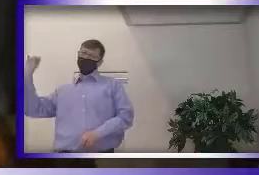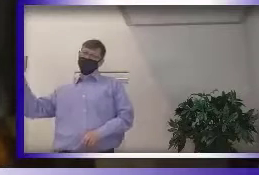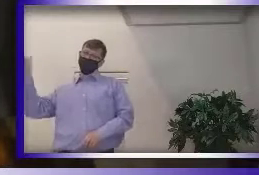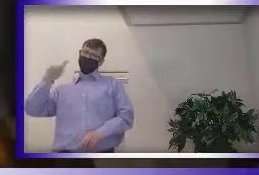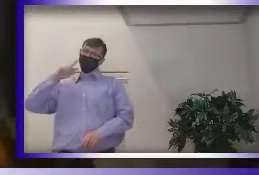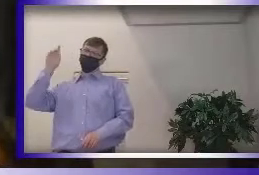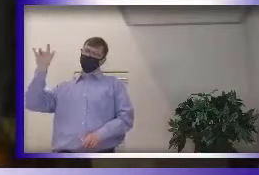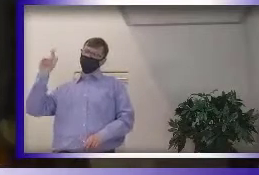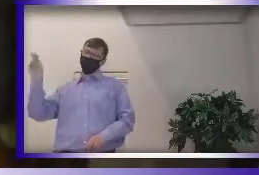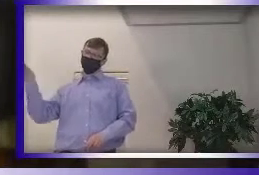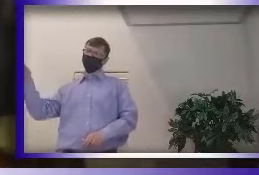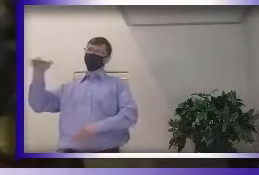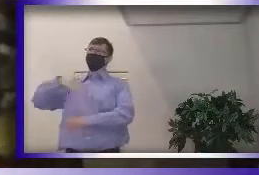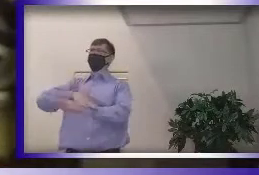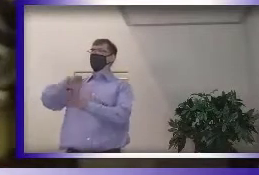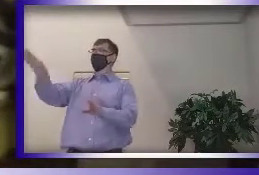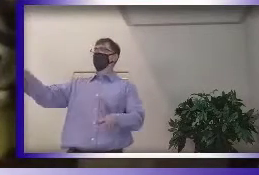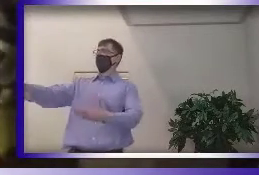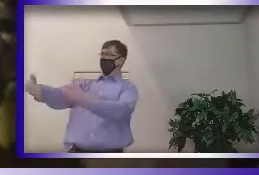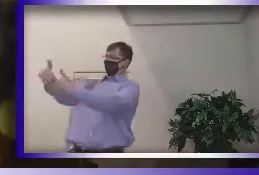that's Dr. Kathy Hearn in my head.